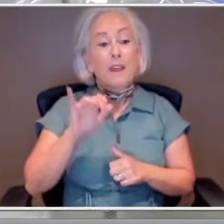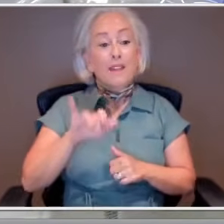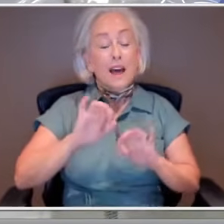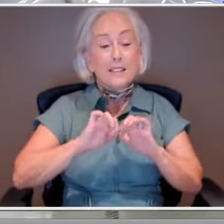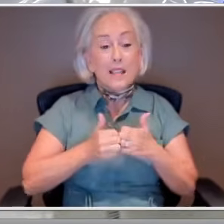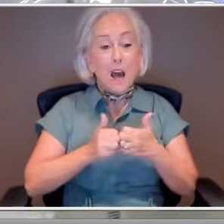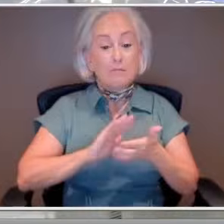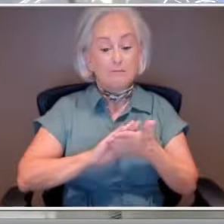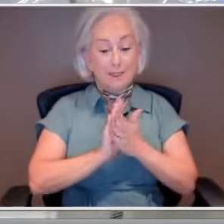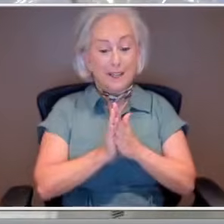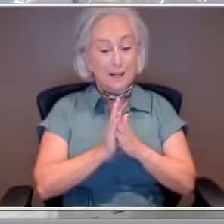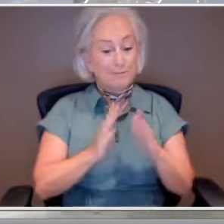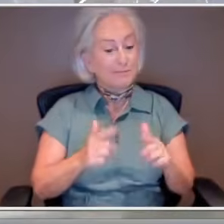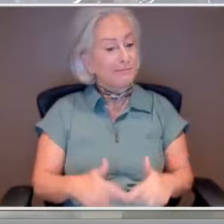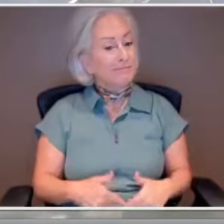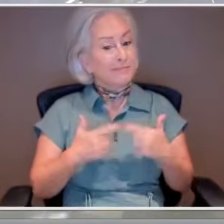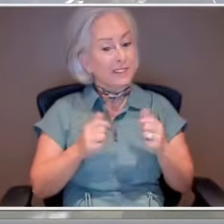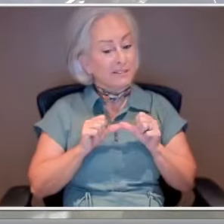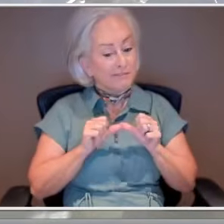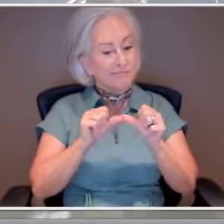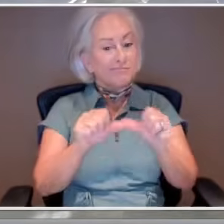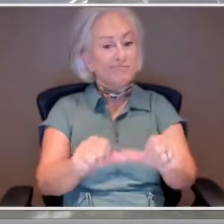happy, healthy life.